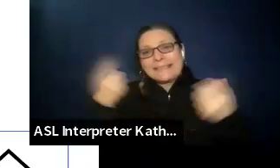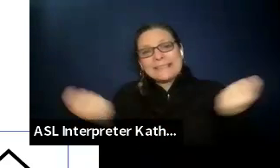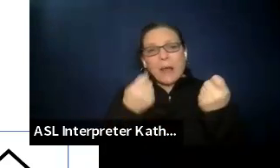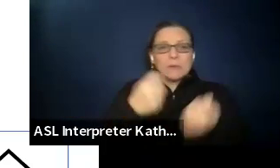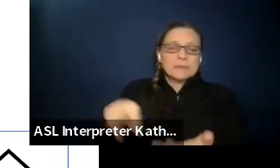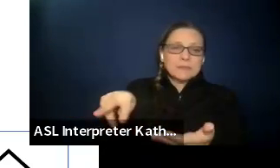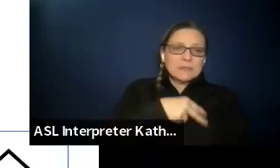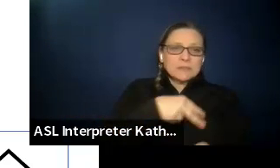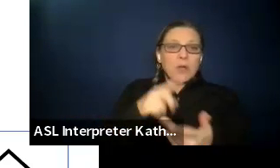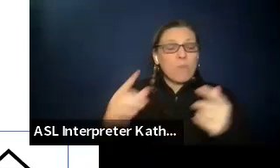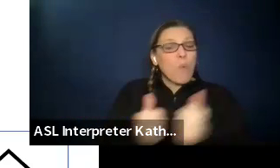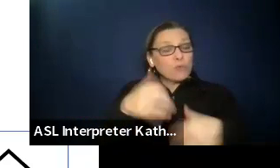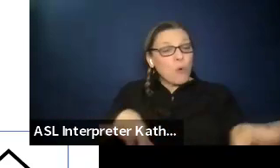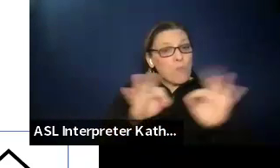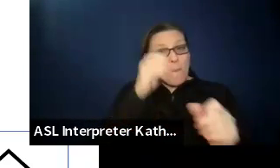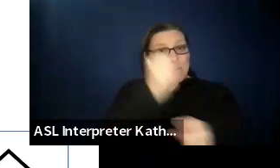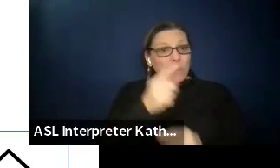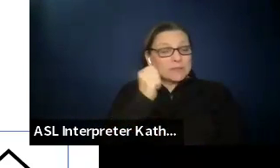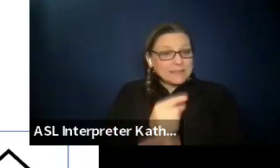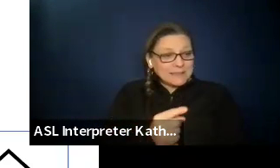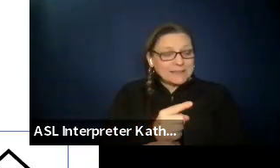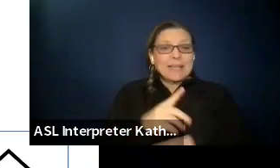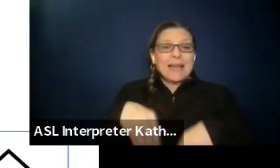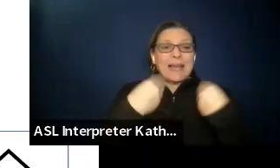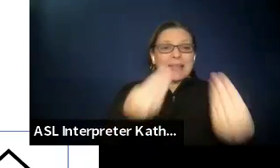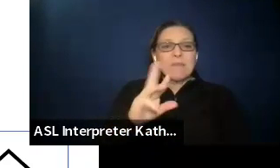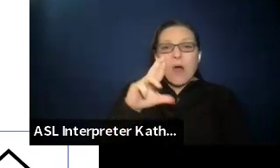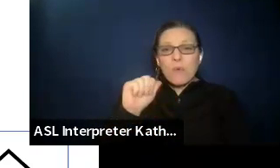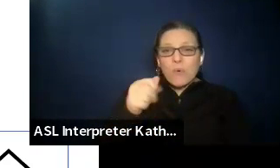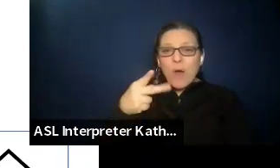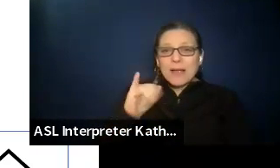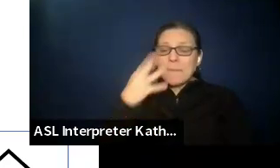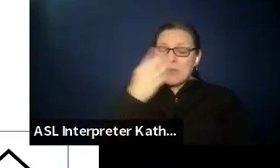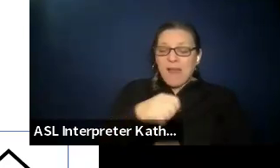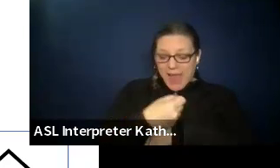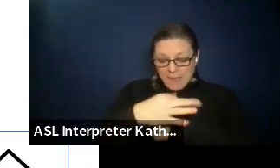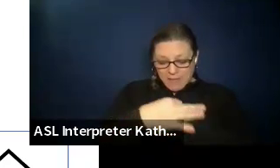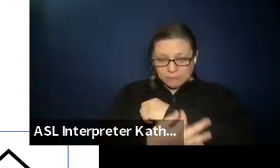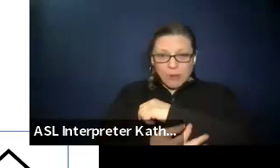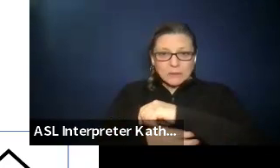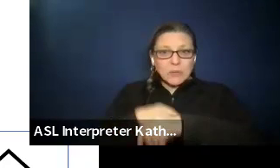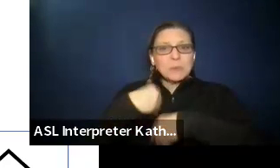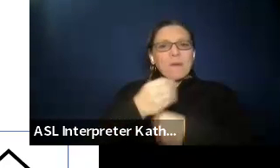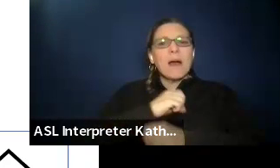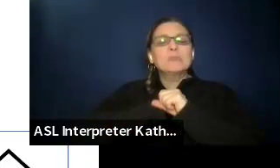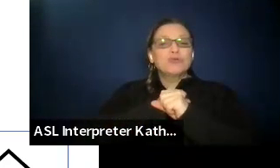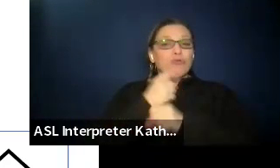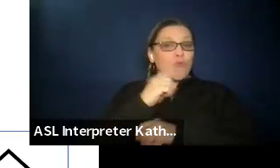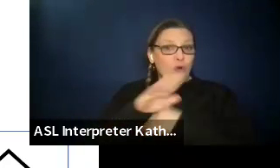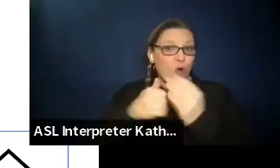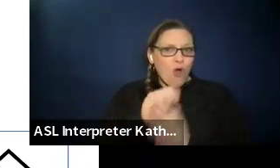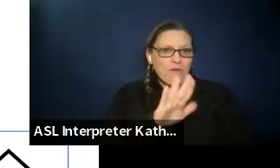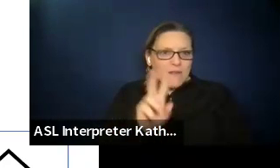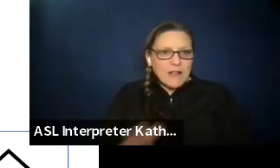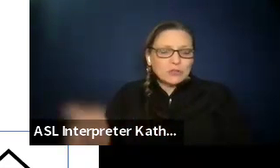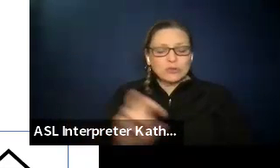dance. Most importantly, siblings give out Rockies, beautiful handmade bracelets meant to provide protection in all of their